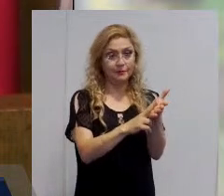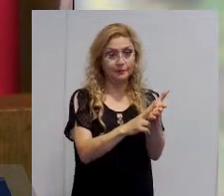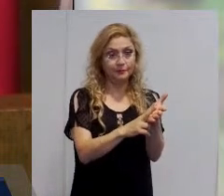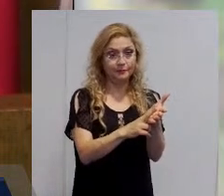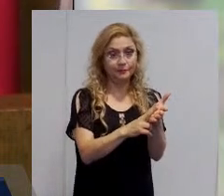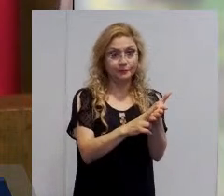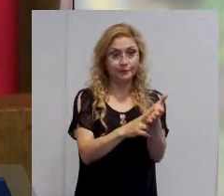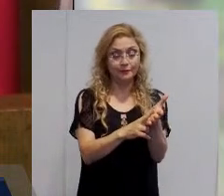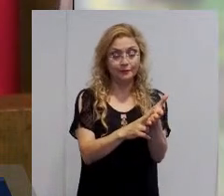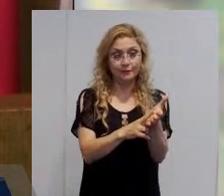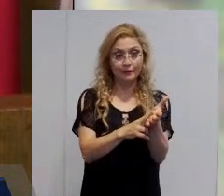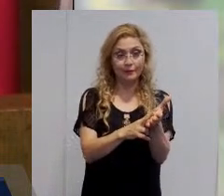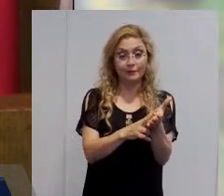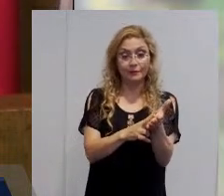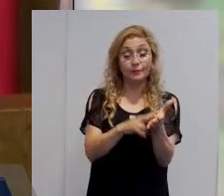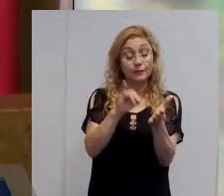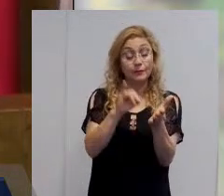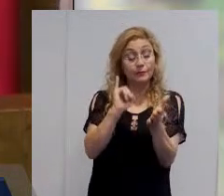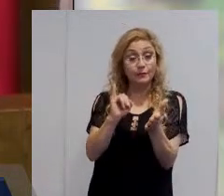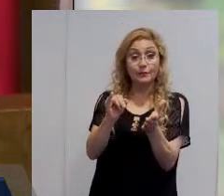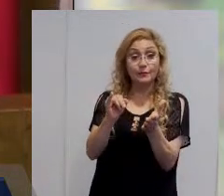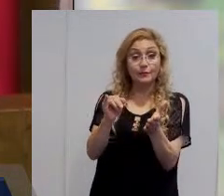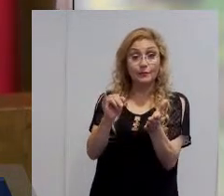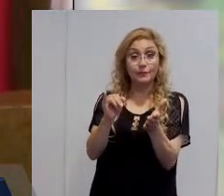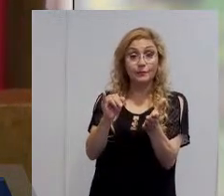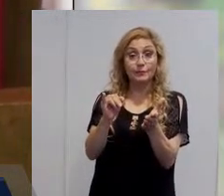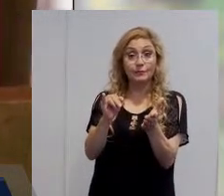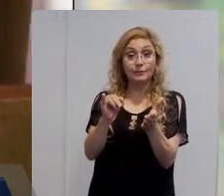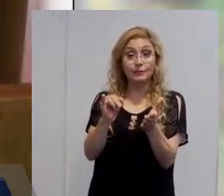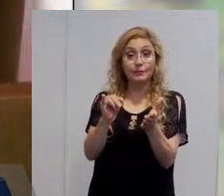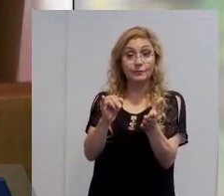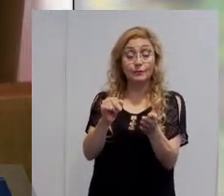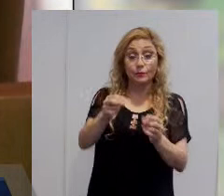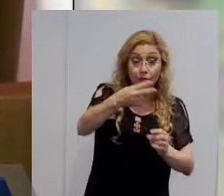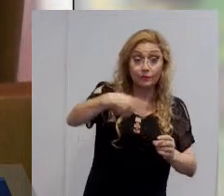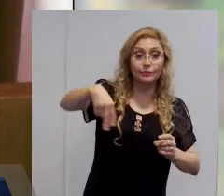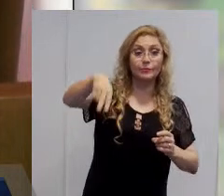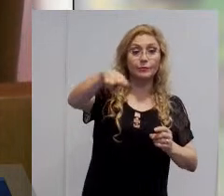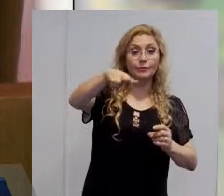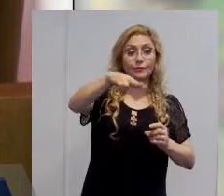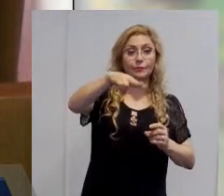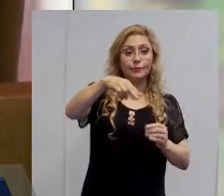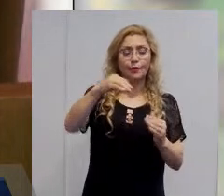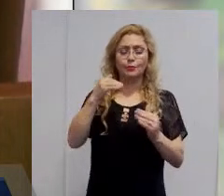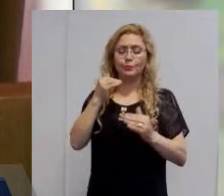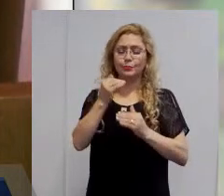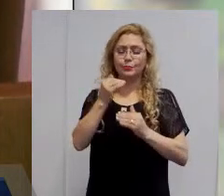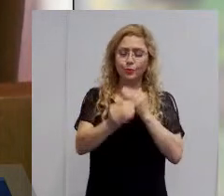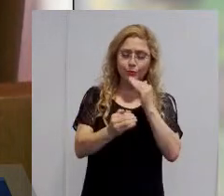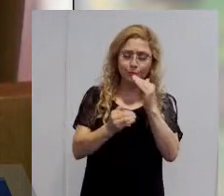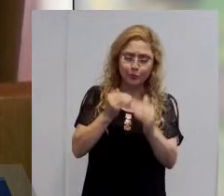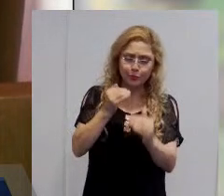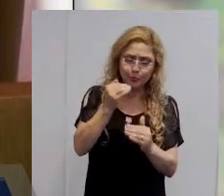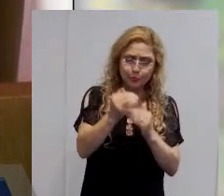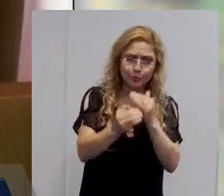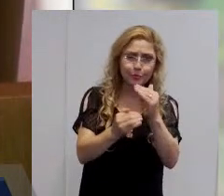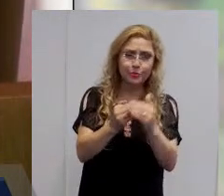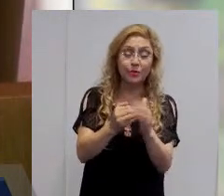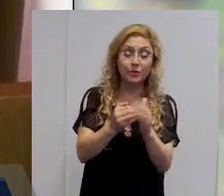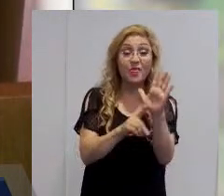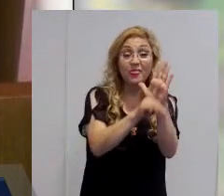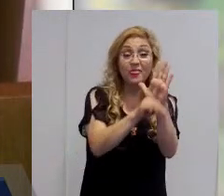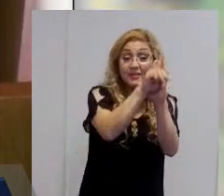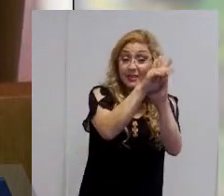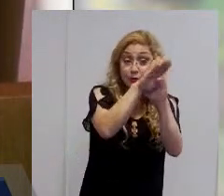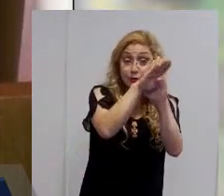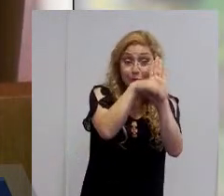of, is the basis of food security. That's the way it is. Now, it is true that for decades,